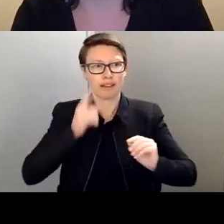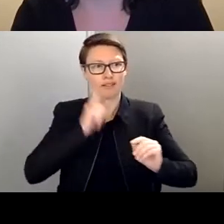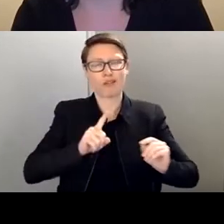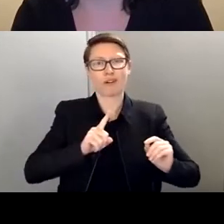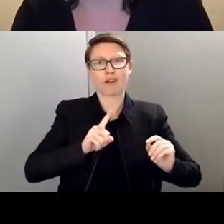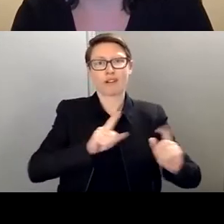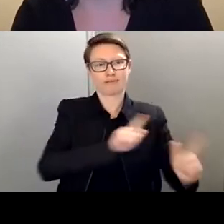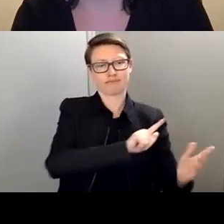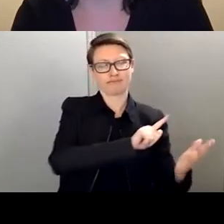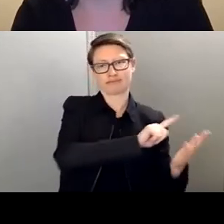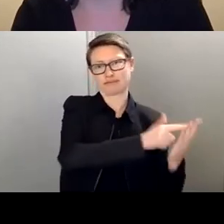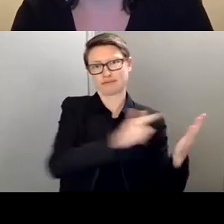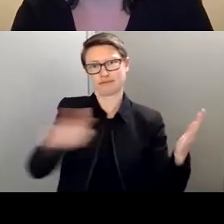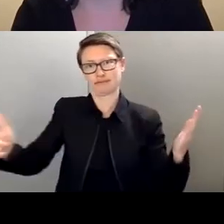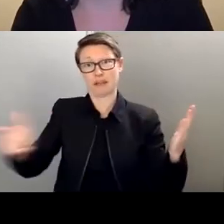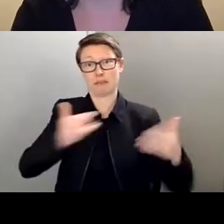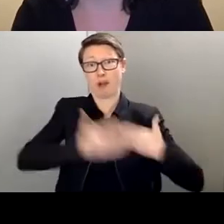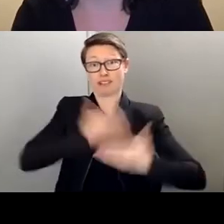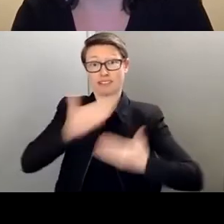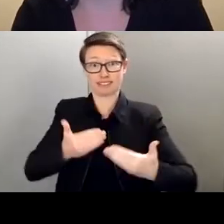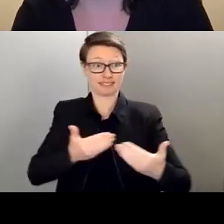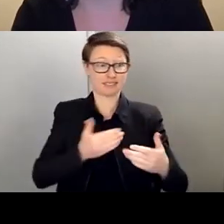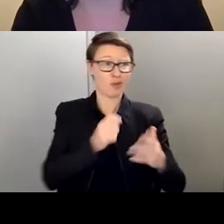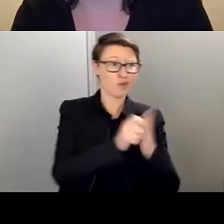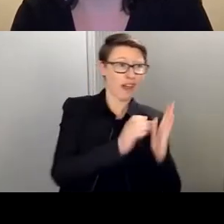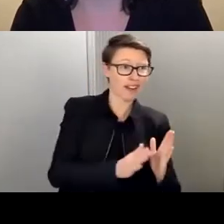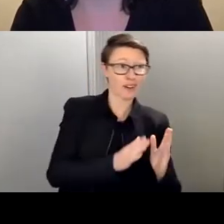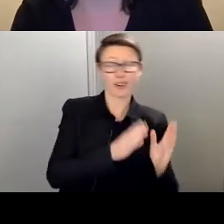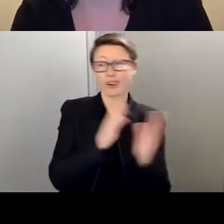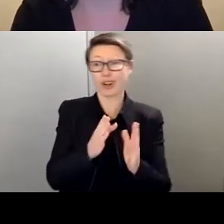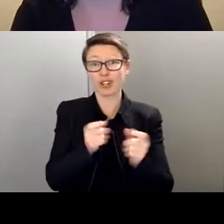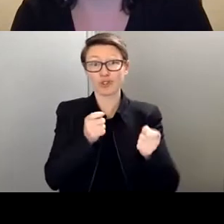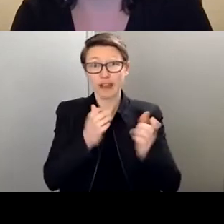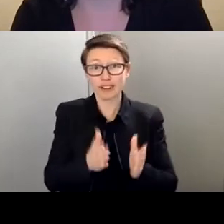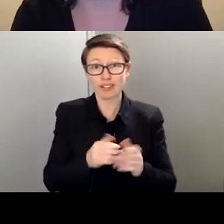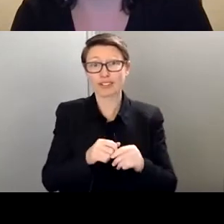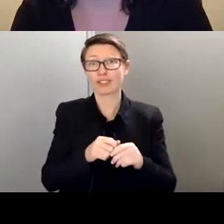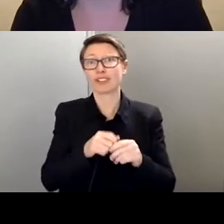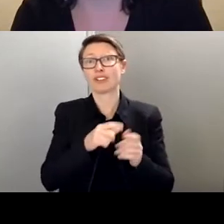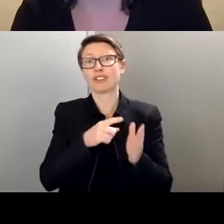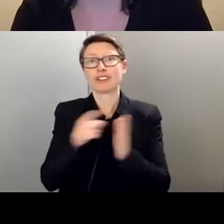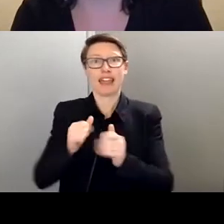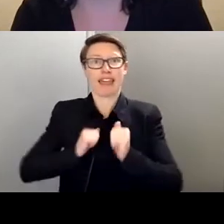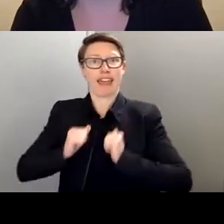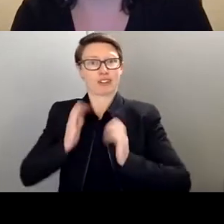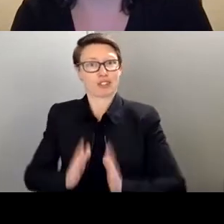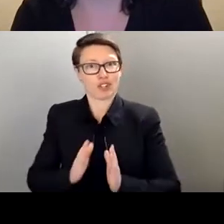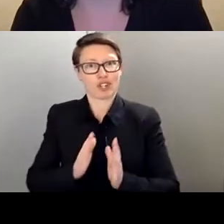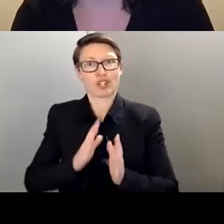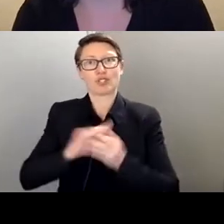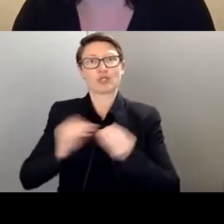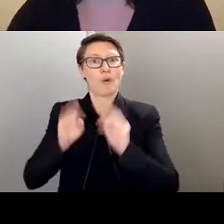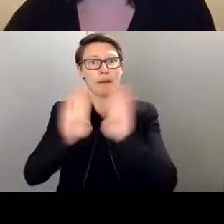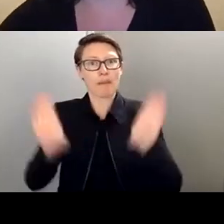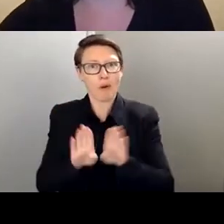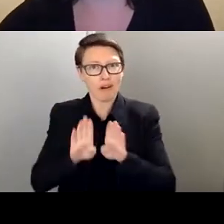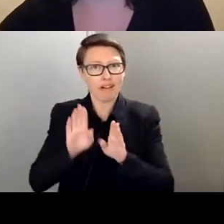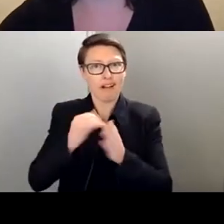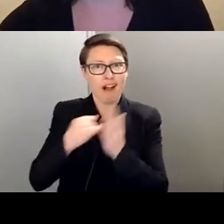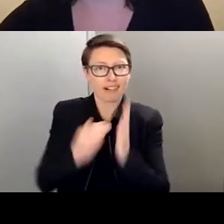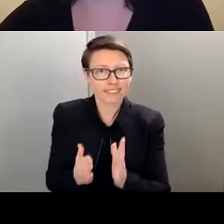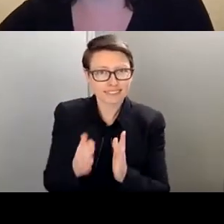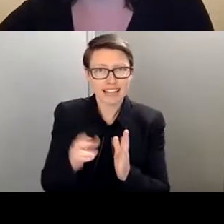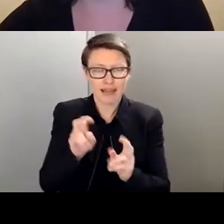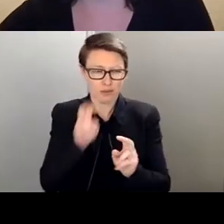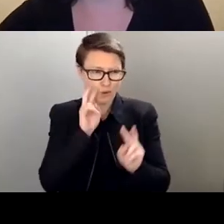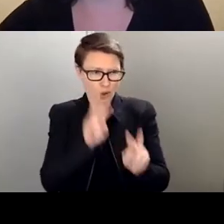the storyboard artist, the actor. And we have to look at all levels of who's telling what part of that story.